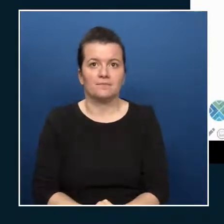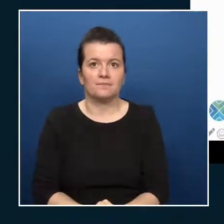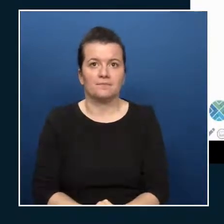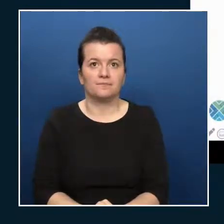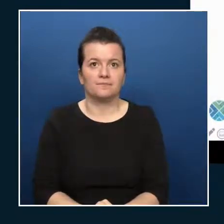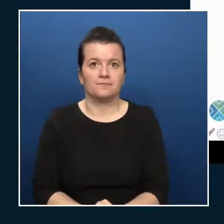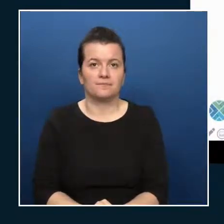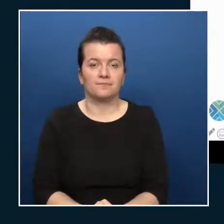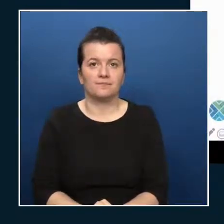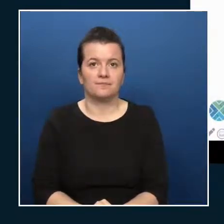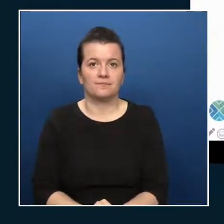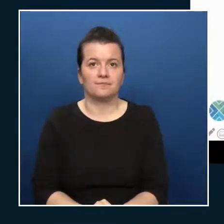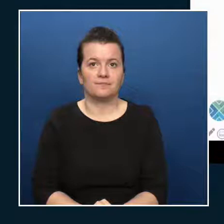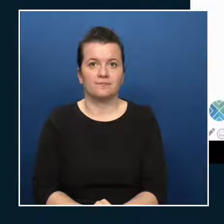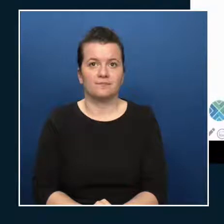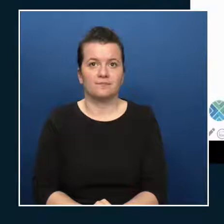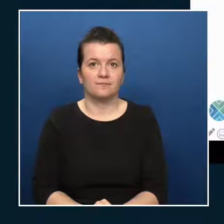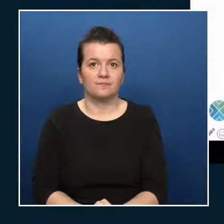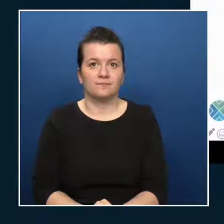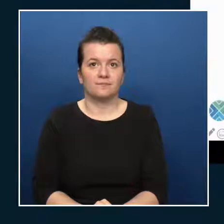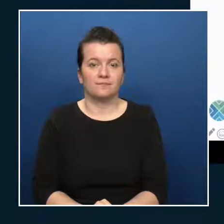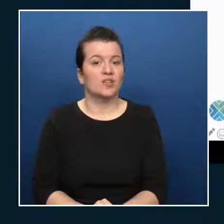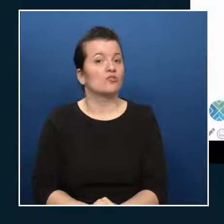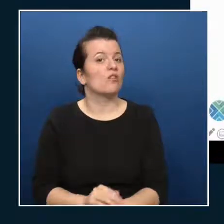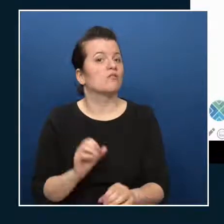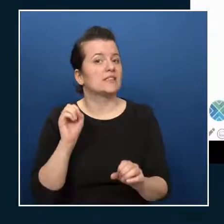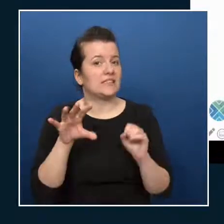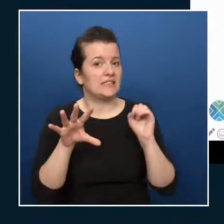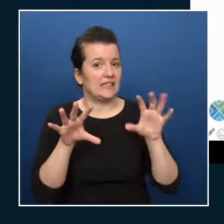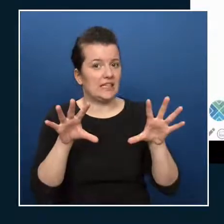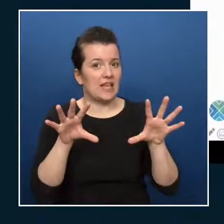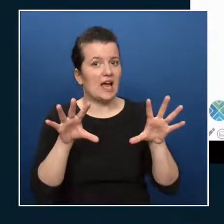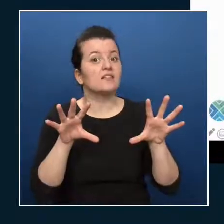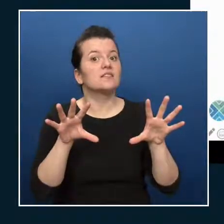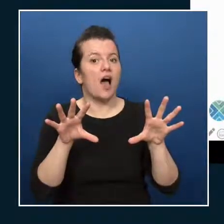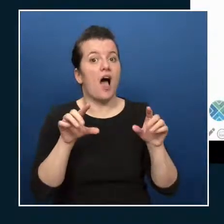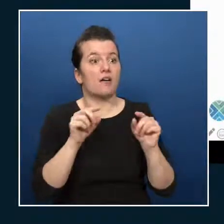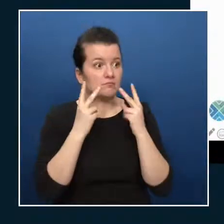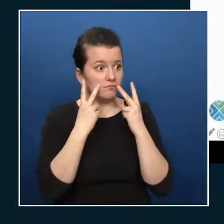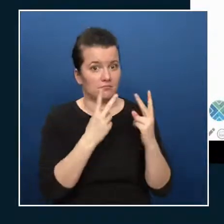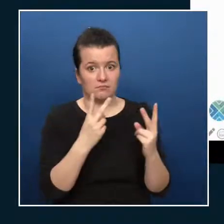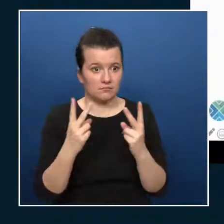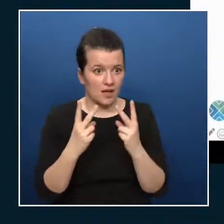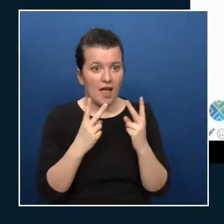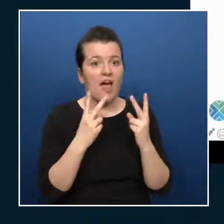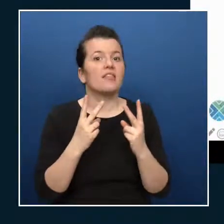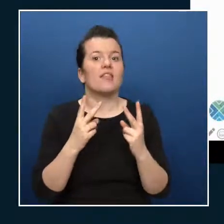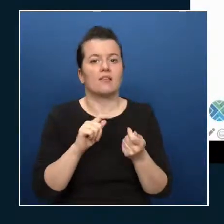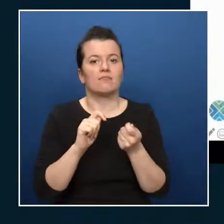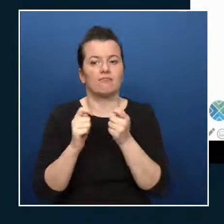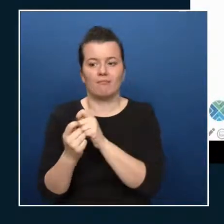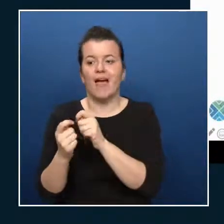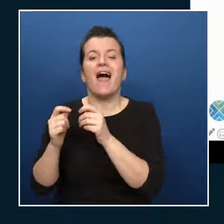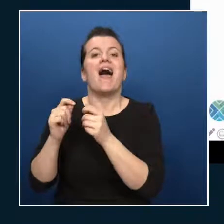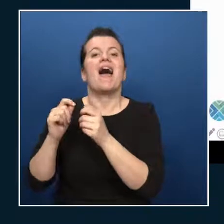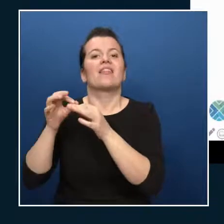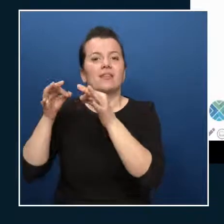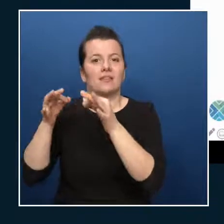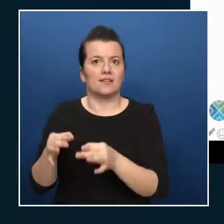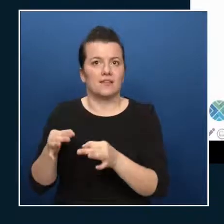And based on these signals, you can make decisions and allow or grant or block or allow or